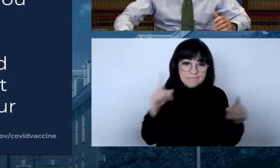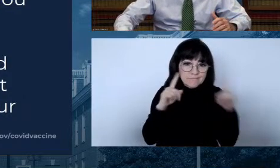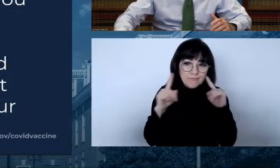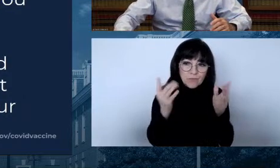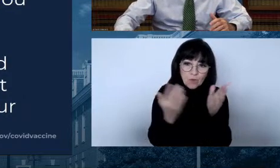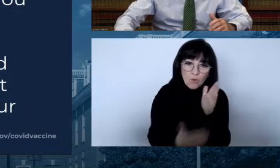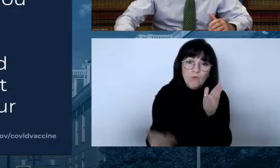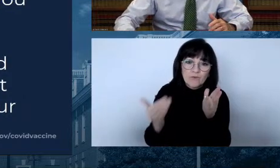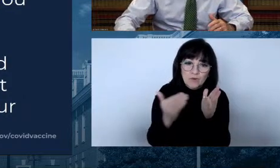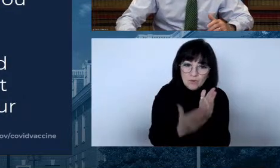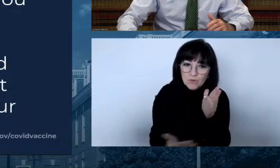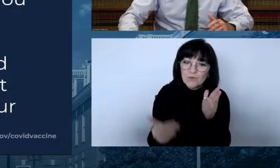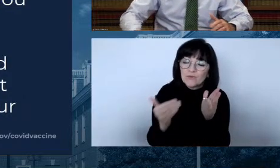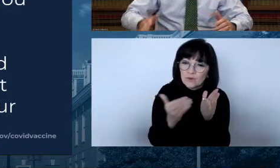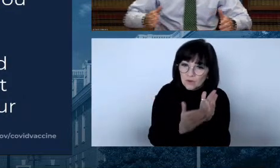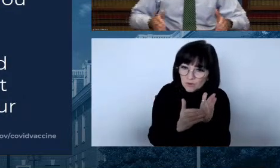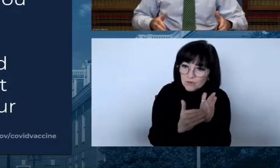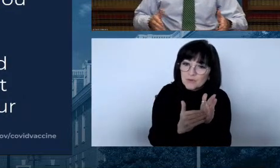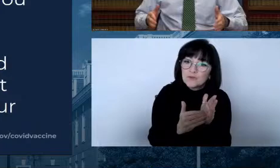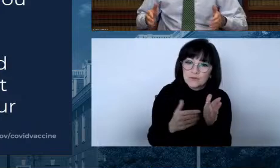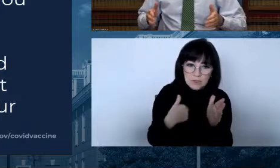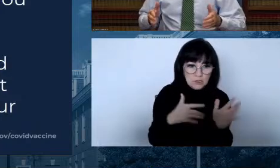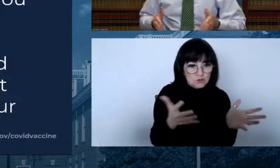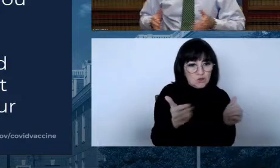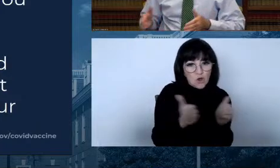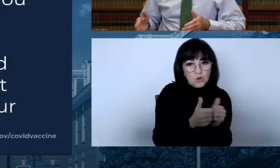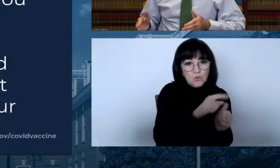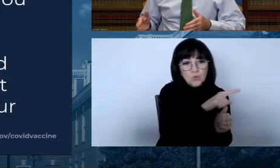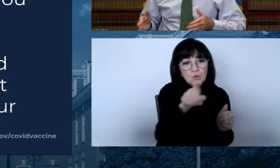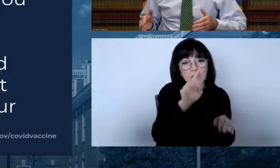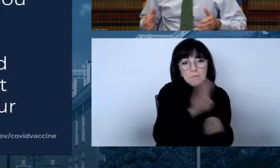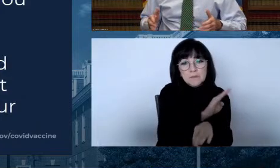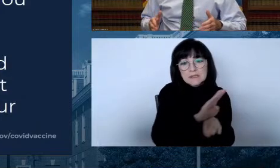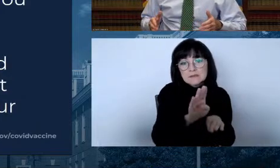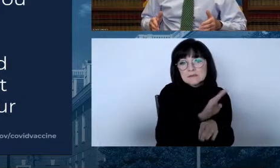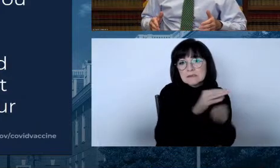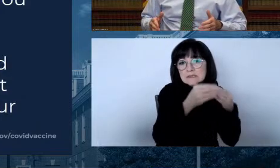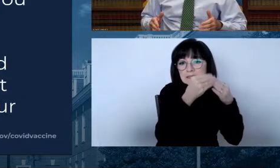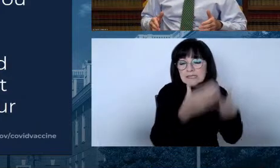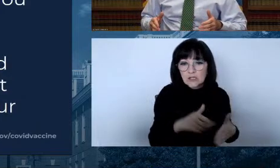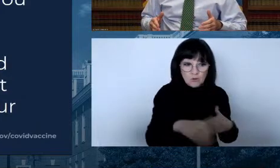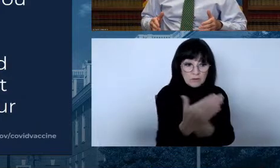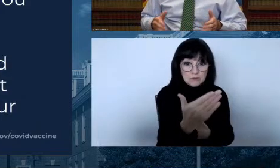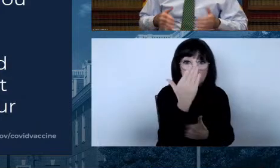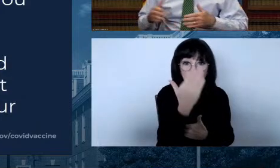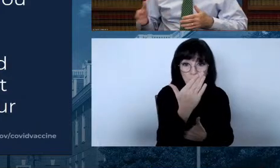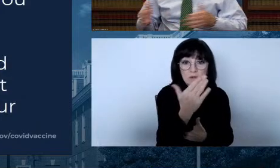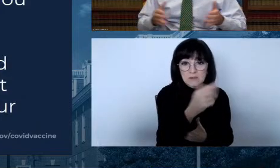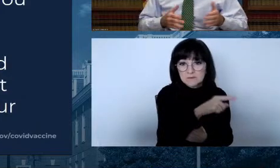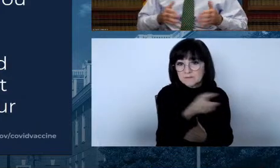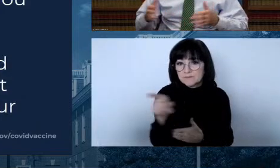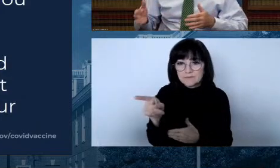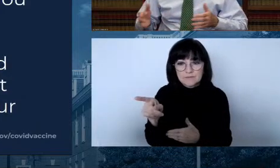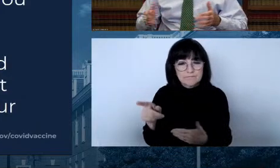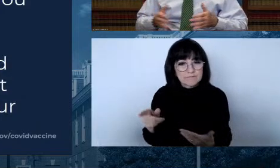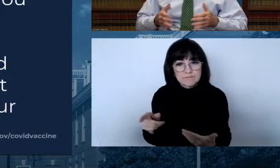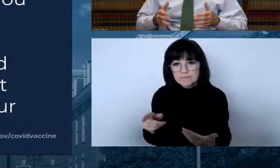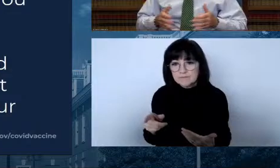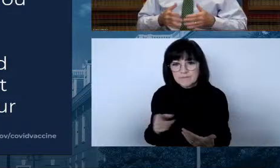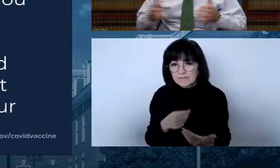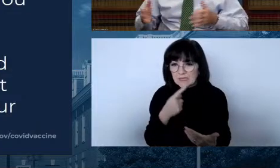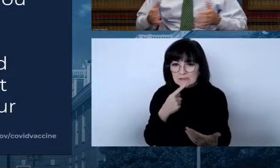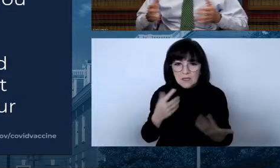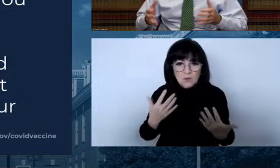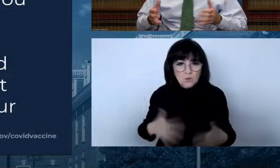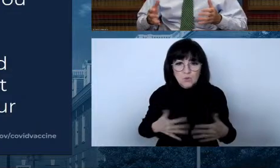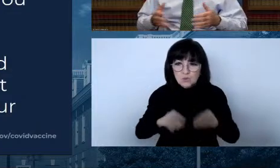including conversations I had with business leaders in our state this morning, that there's so much spread